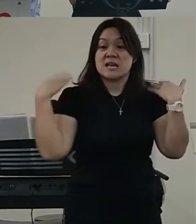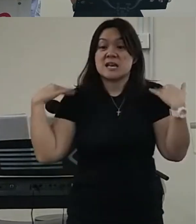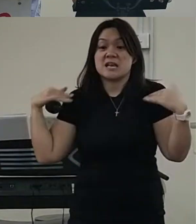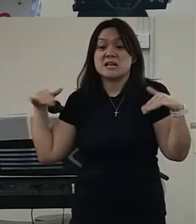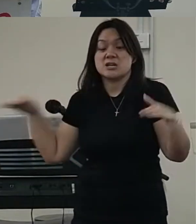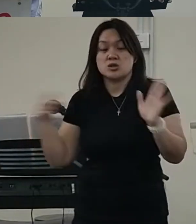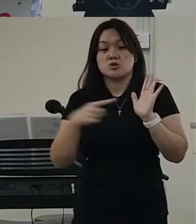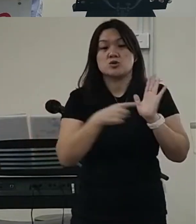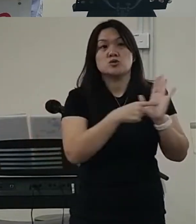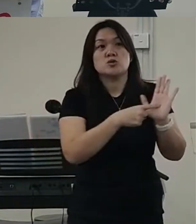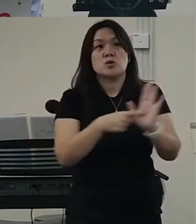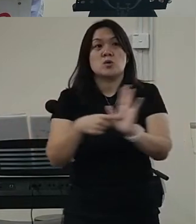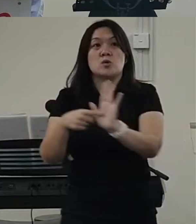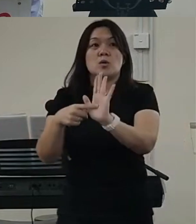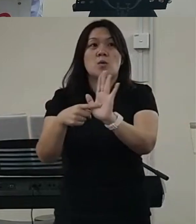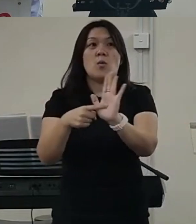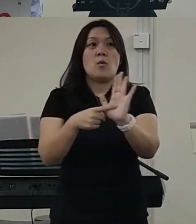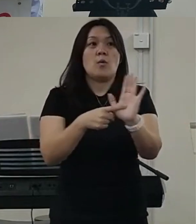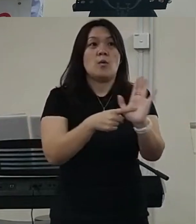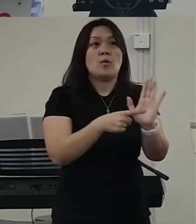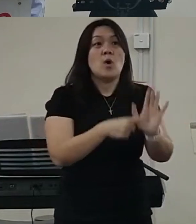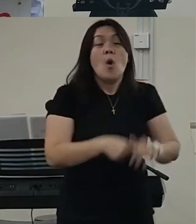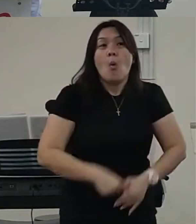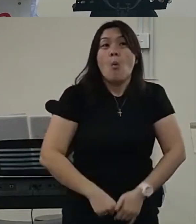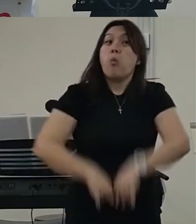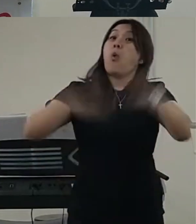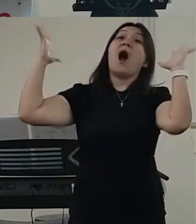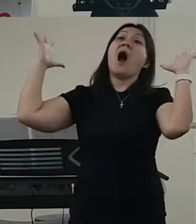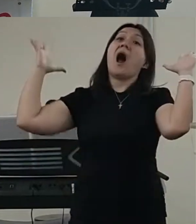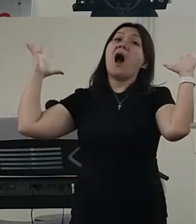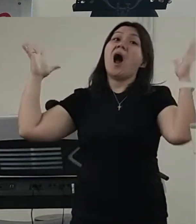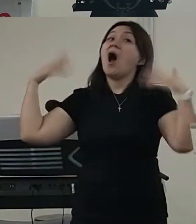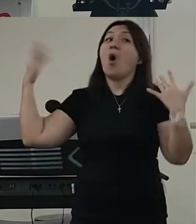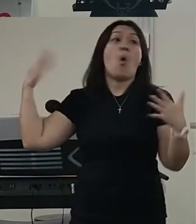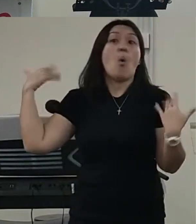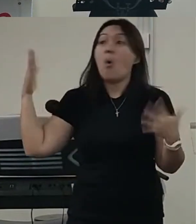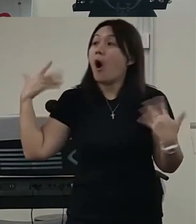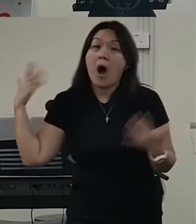body sayone two threesay wow togetherone two threewow